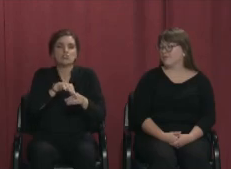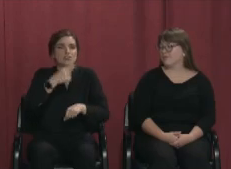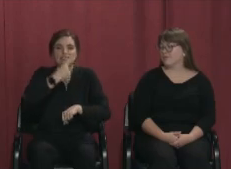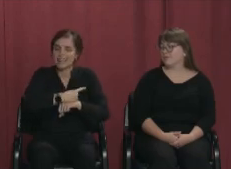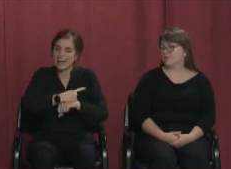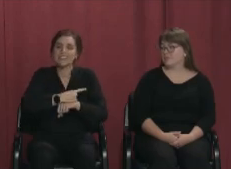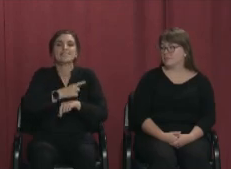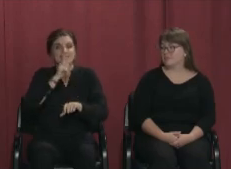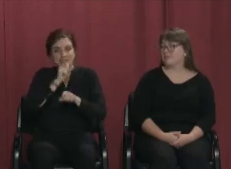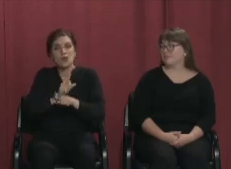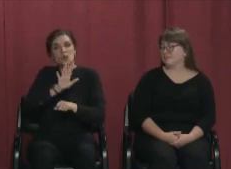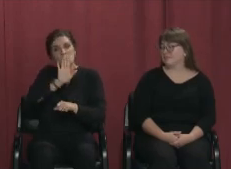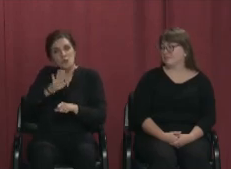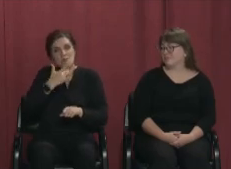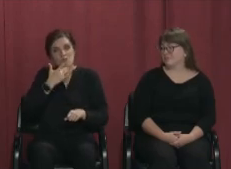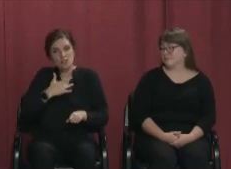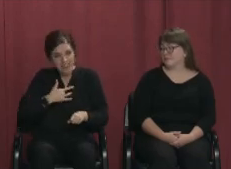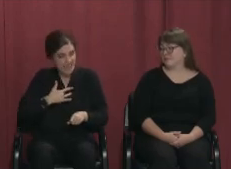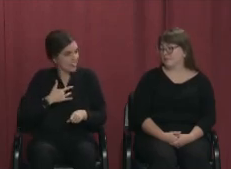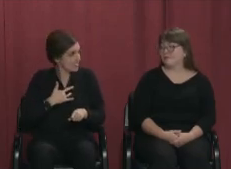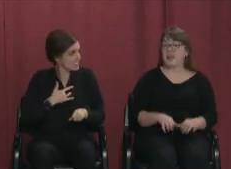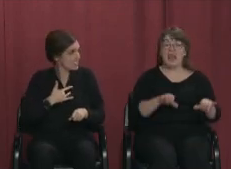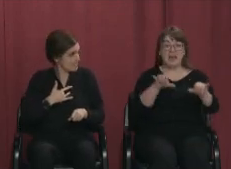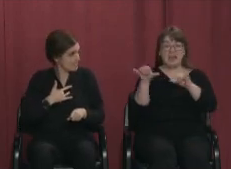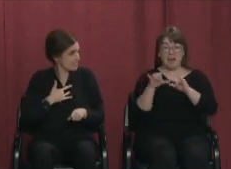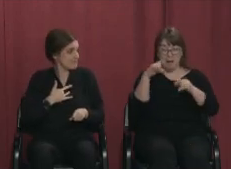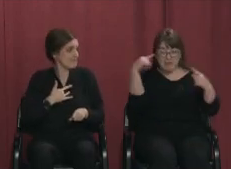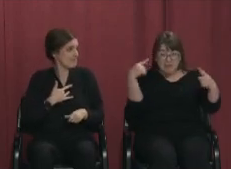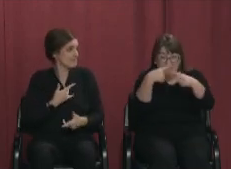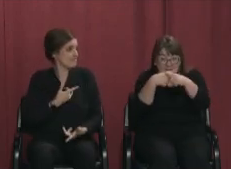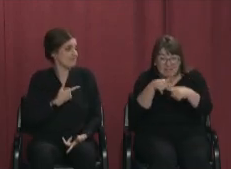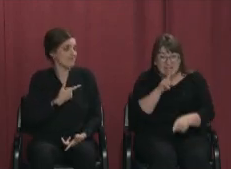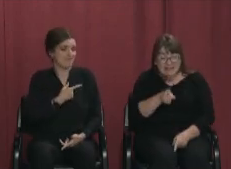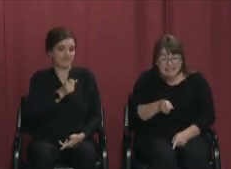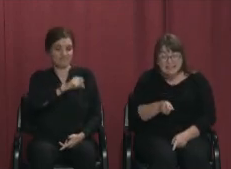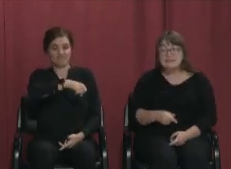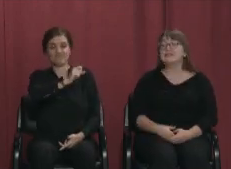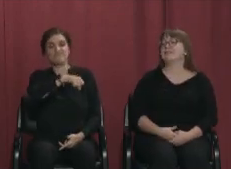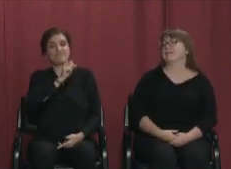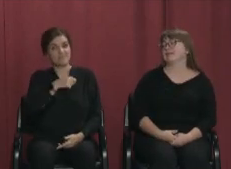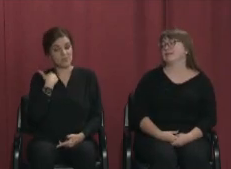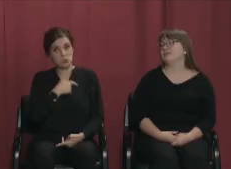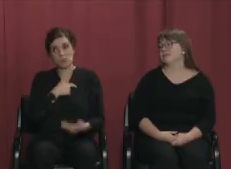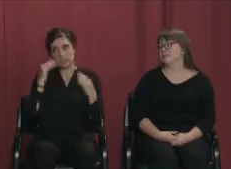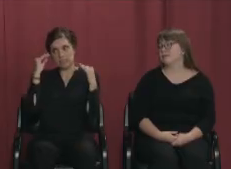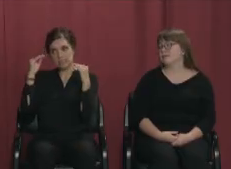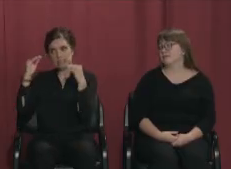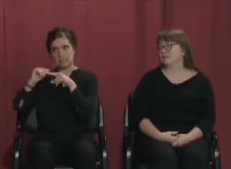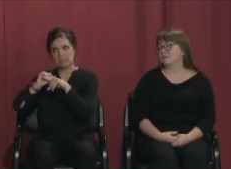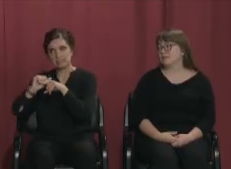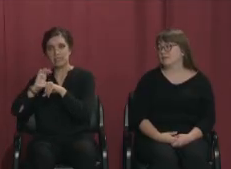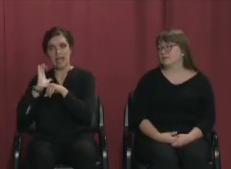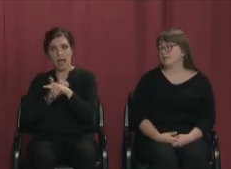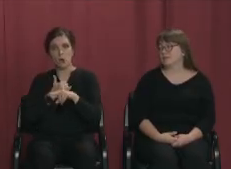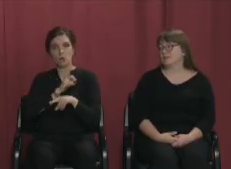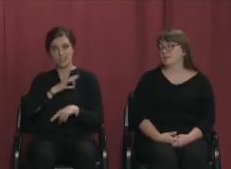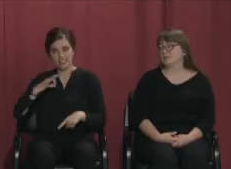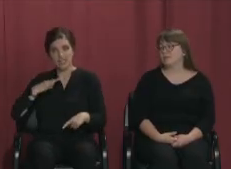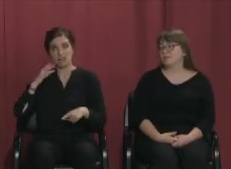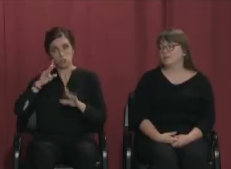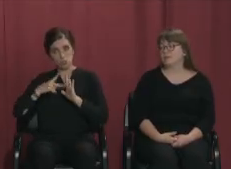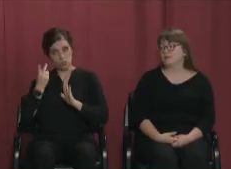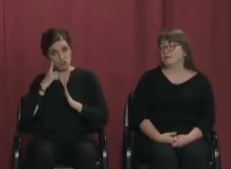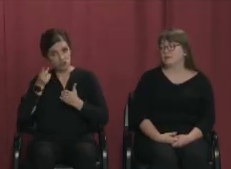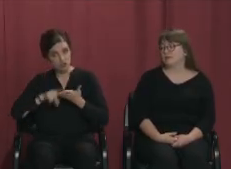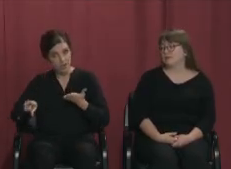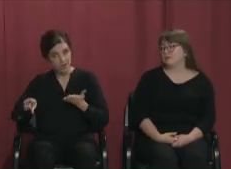maybe that's a common mistake. It is a common mistake. We train our people to go through and double check each one of these things. The birth date